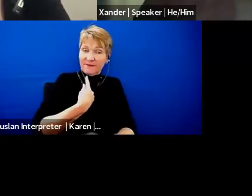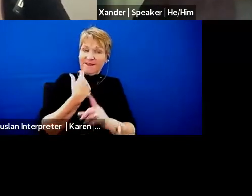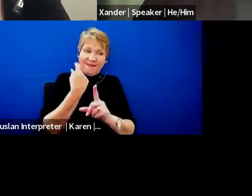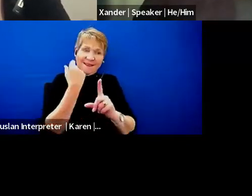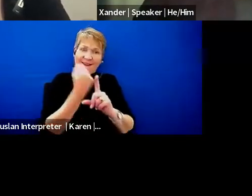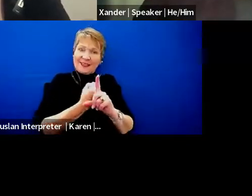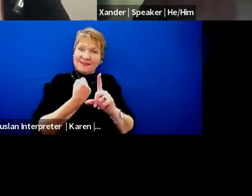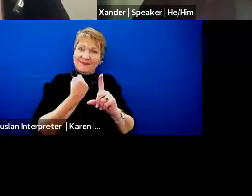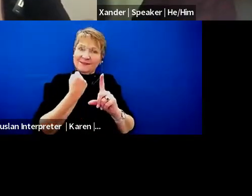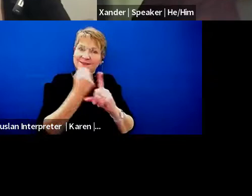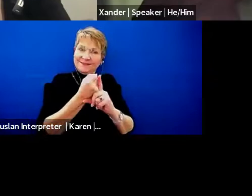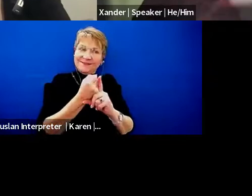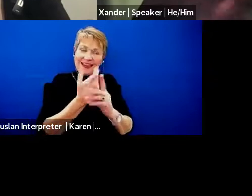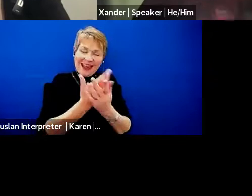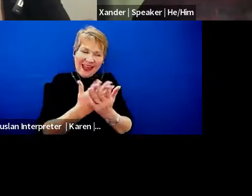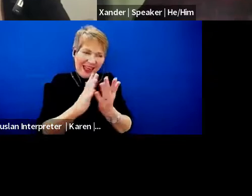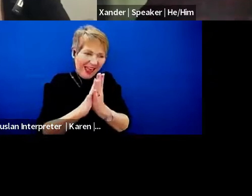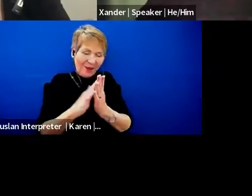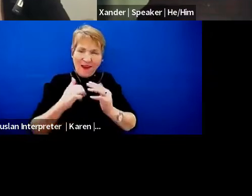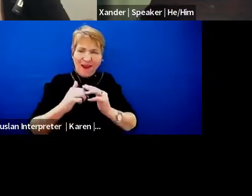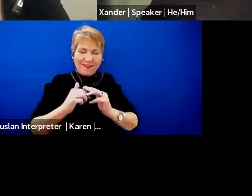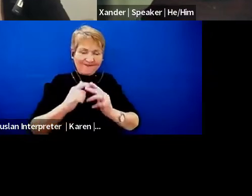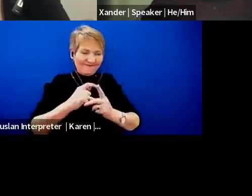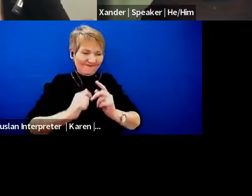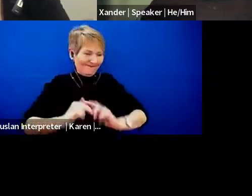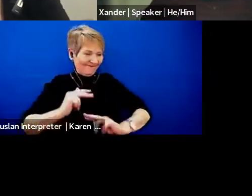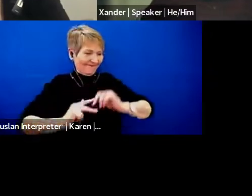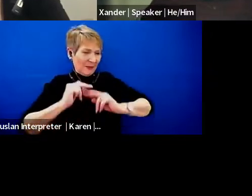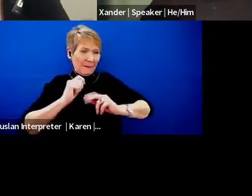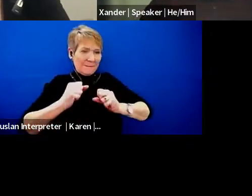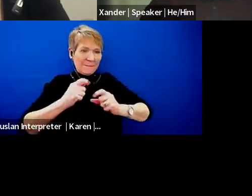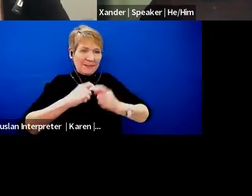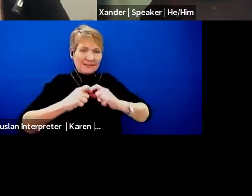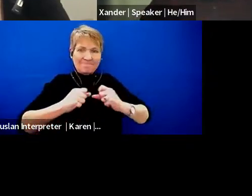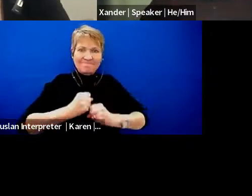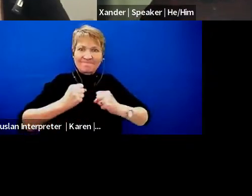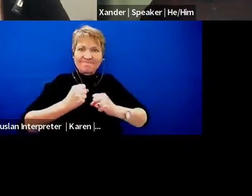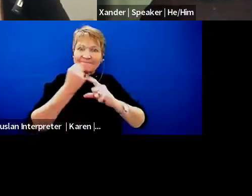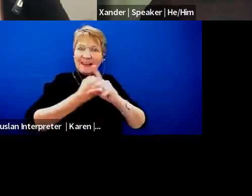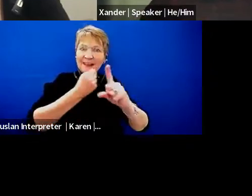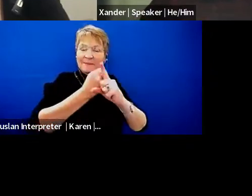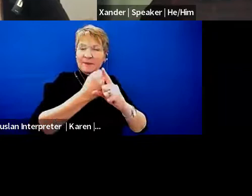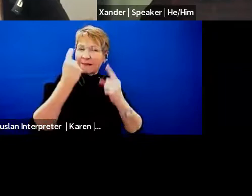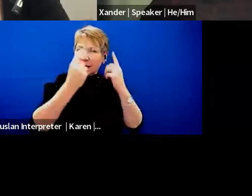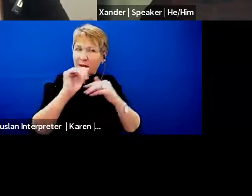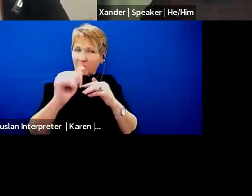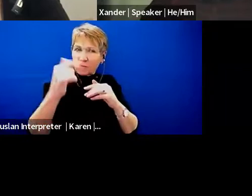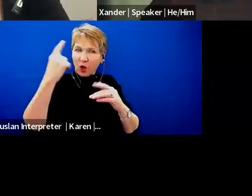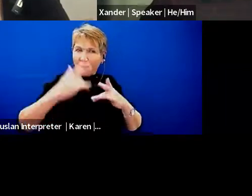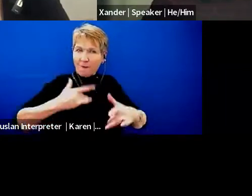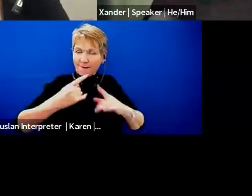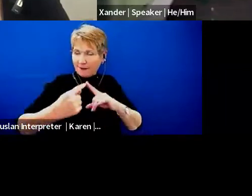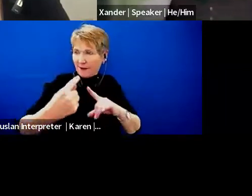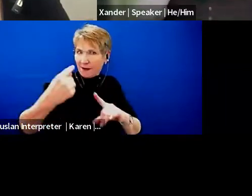any insights that you would share from that, I suppose, the earliest part of your life that you can remember, and